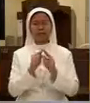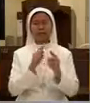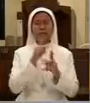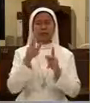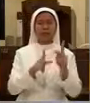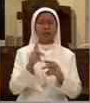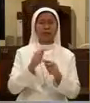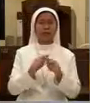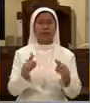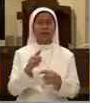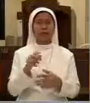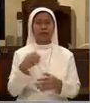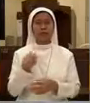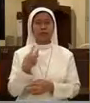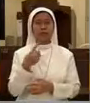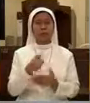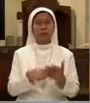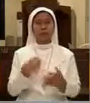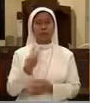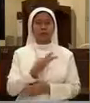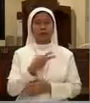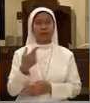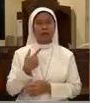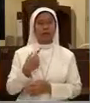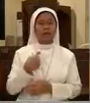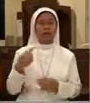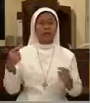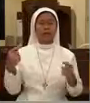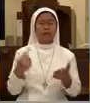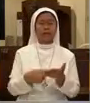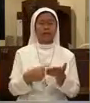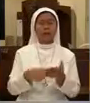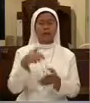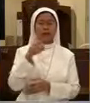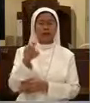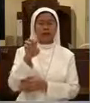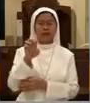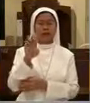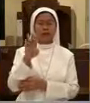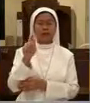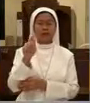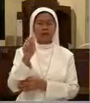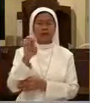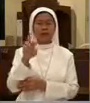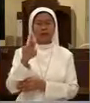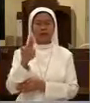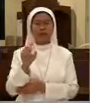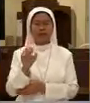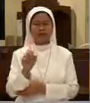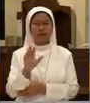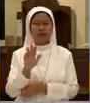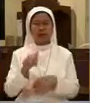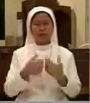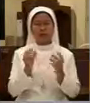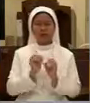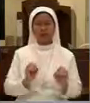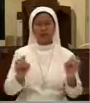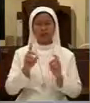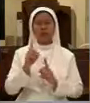Pero ang napapadala natin, debaters rather than dialogue partners.